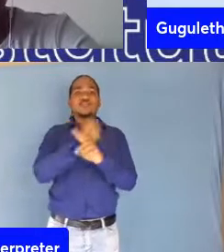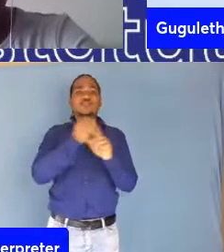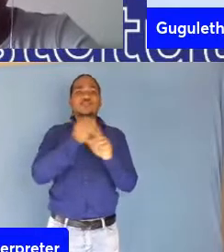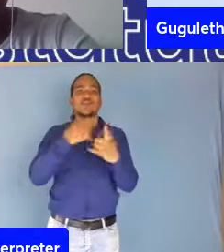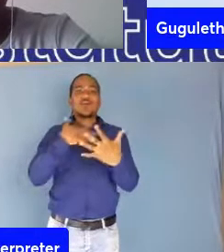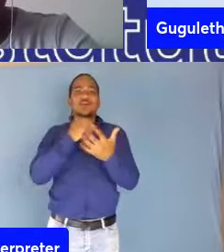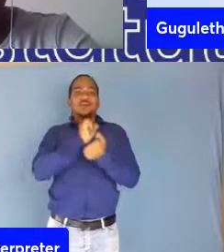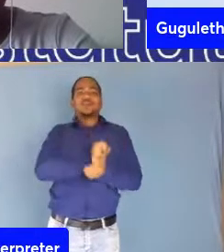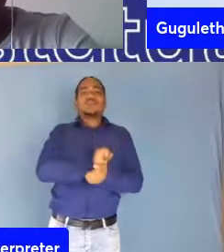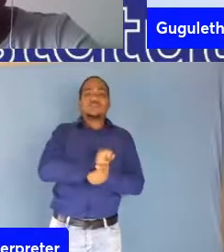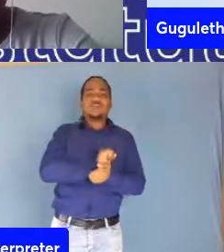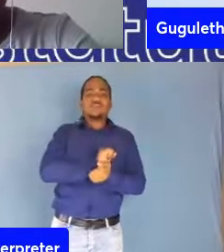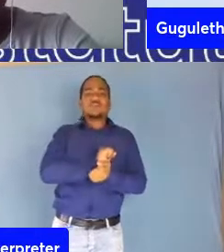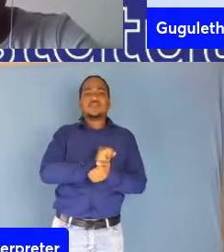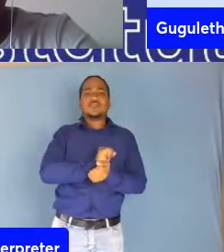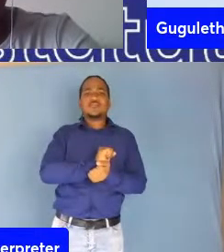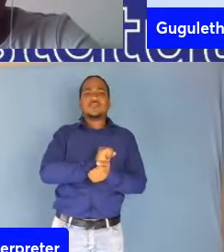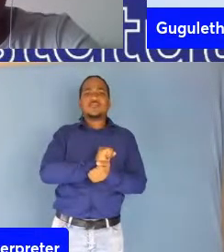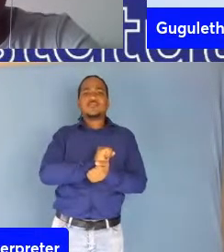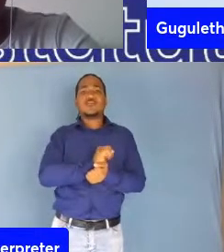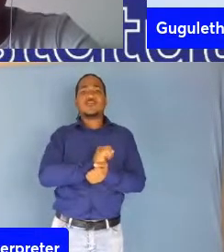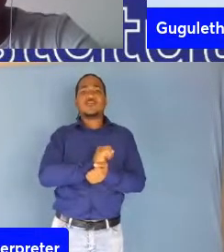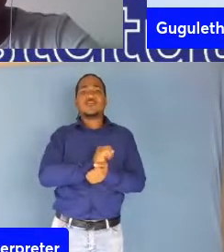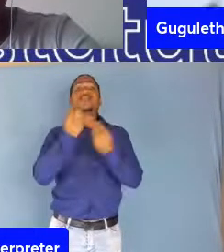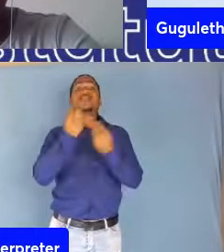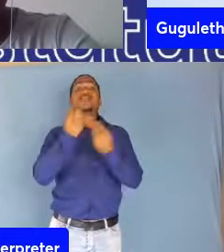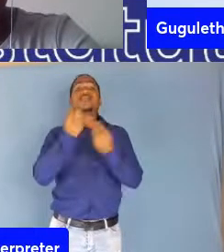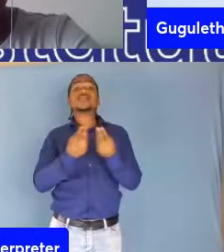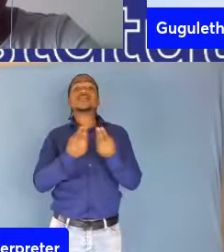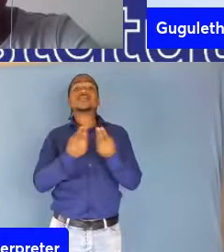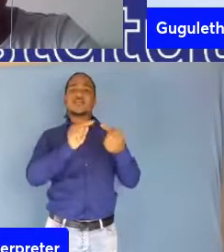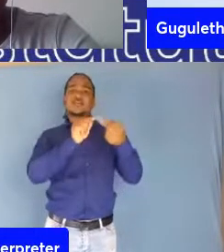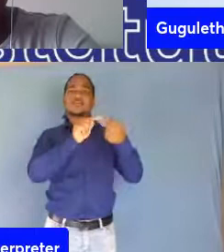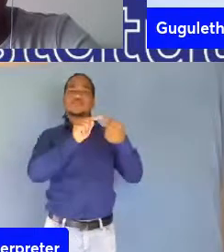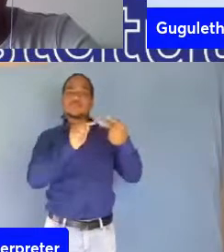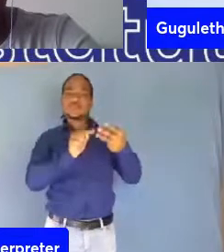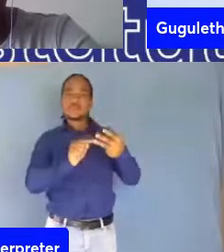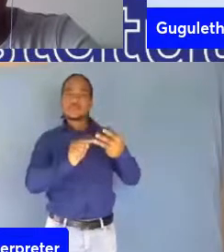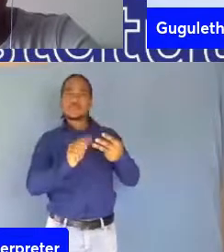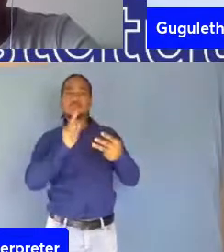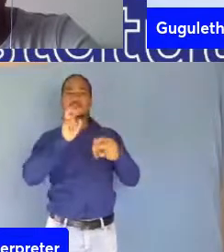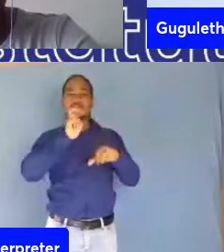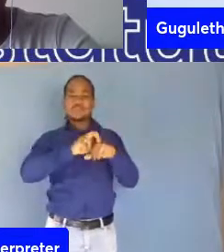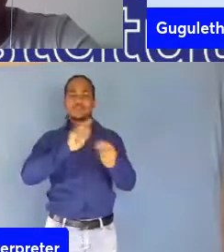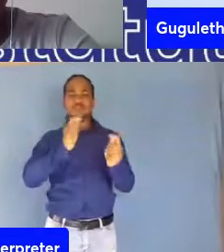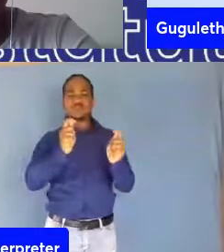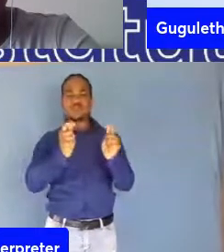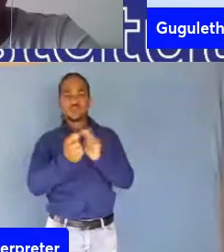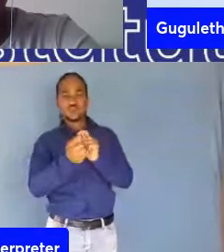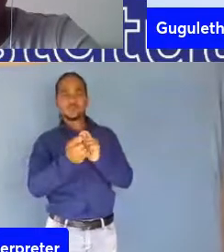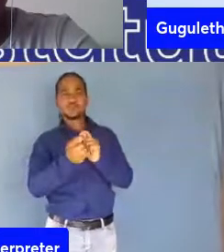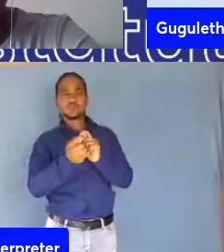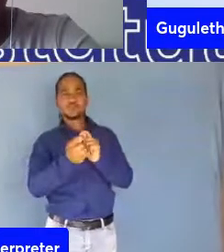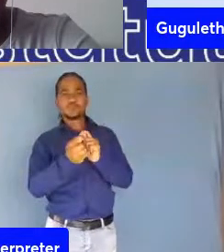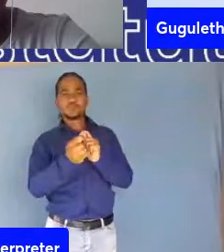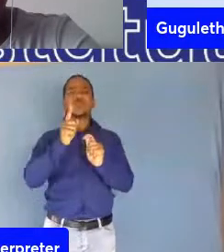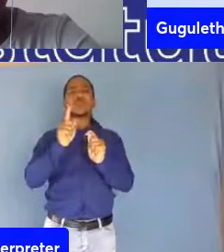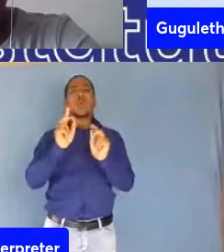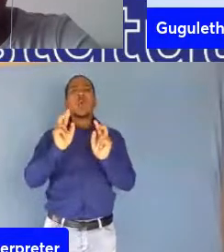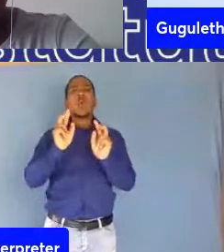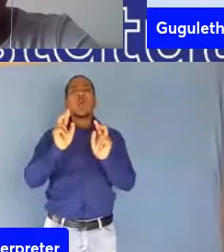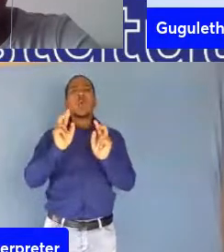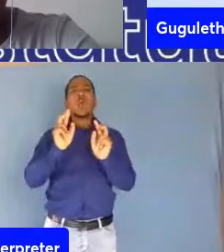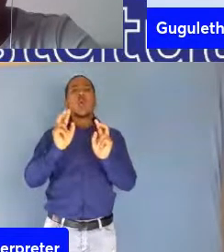think firstly, a lot of narrative work needs to be changed, and the conceptual work just of the woman's experience needs to